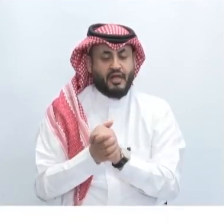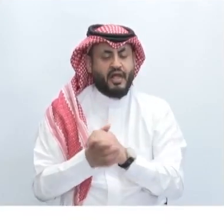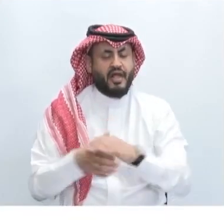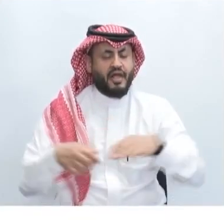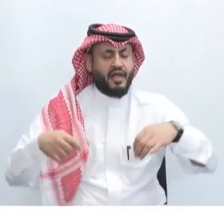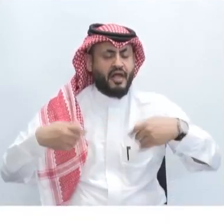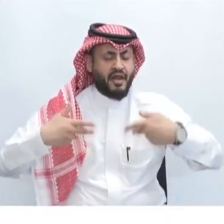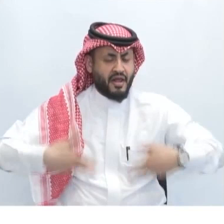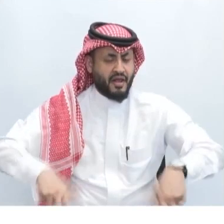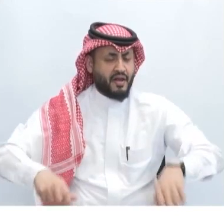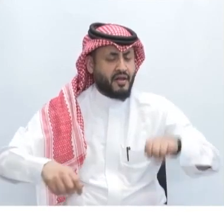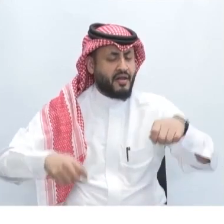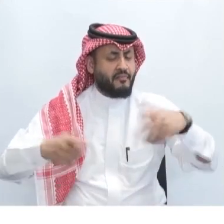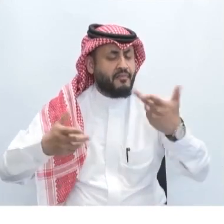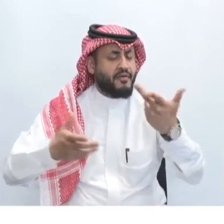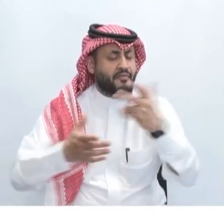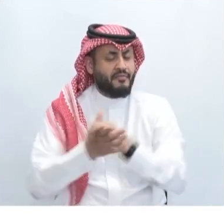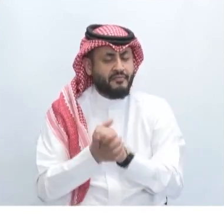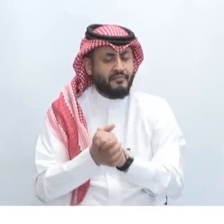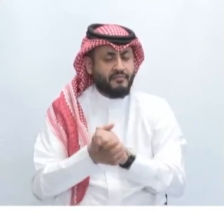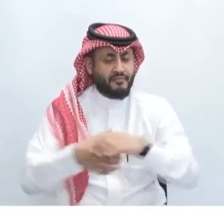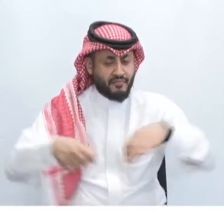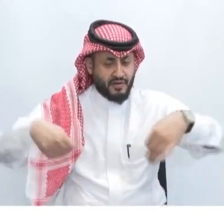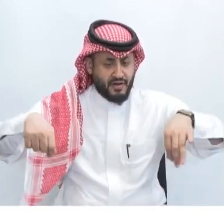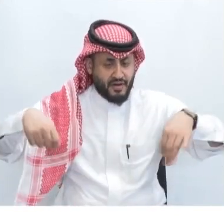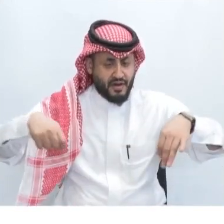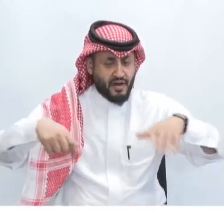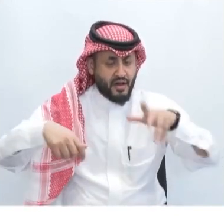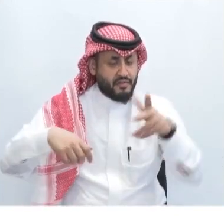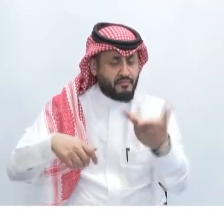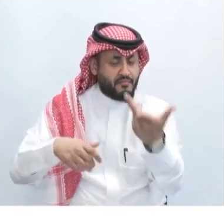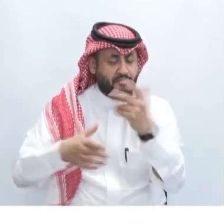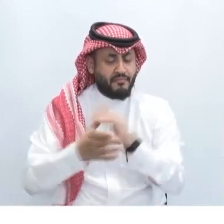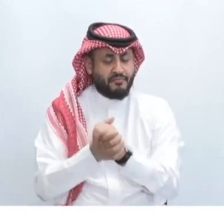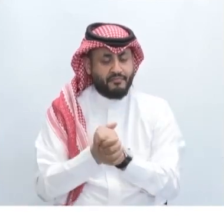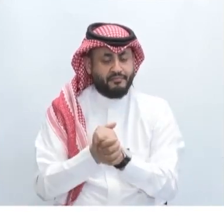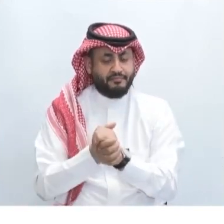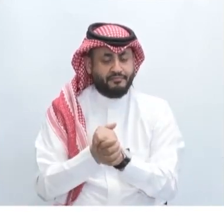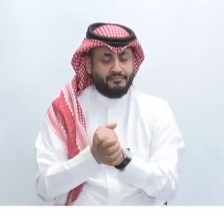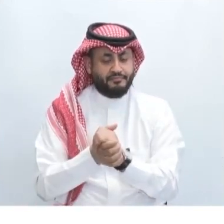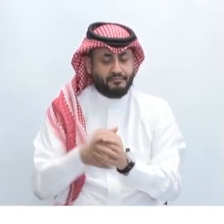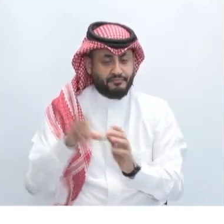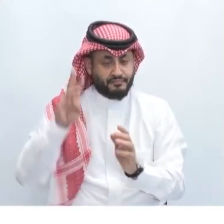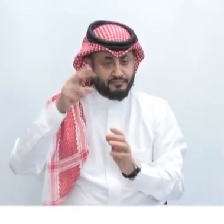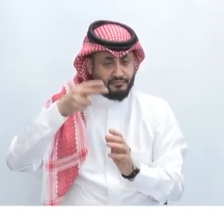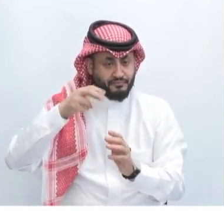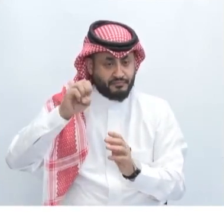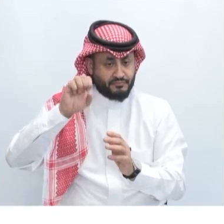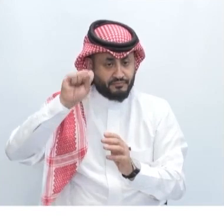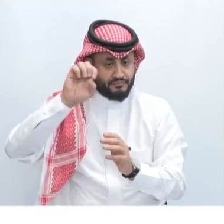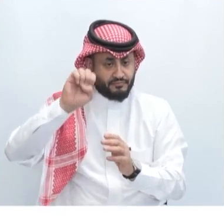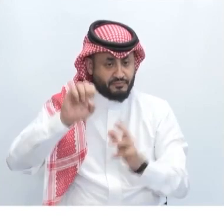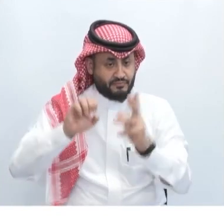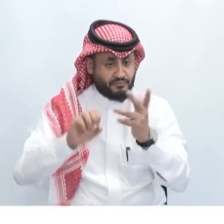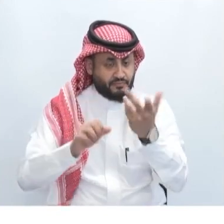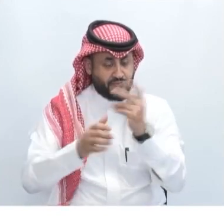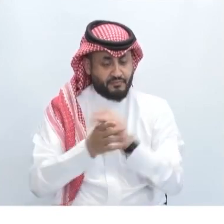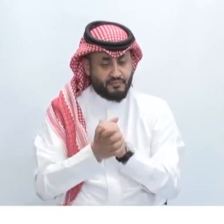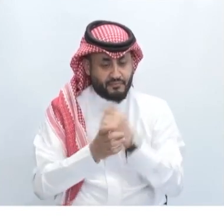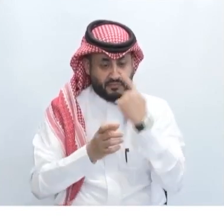skirt is this? Whose skirt is this? So we're talking about this